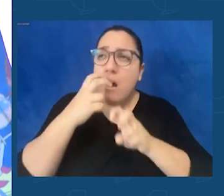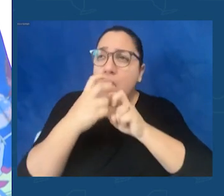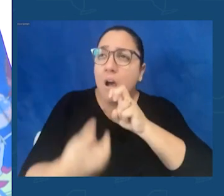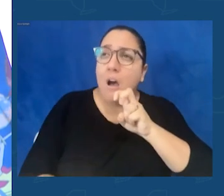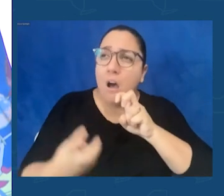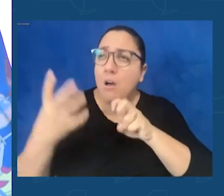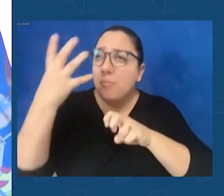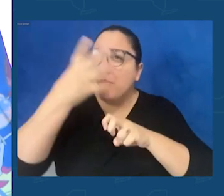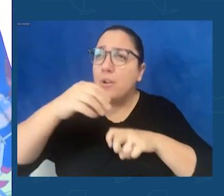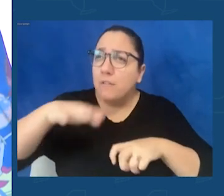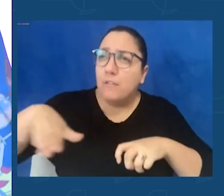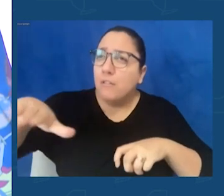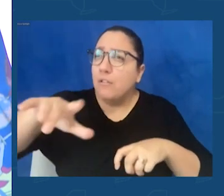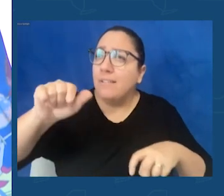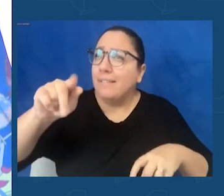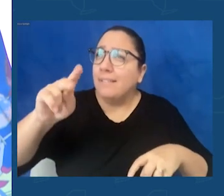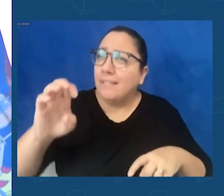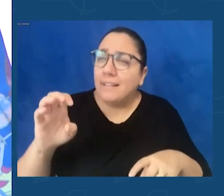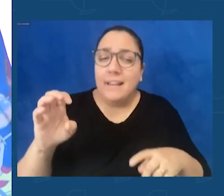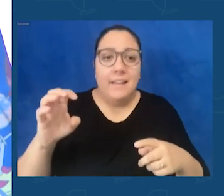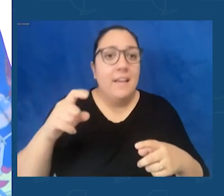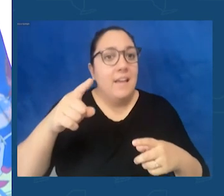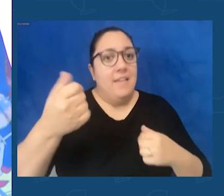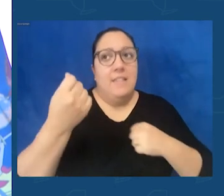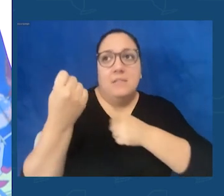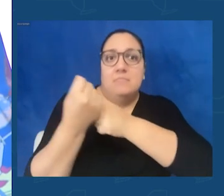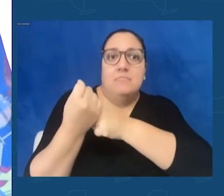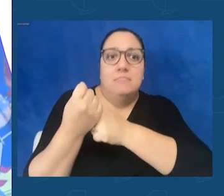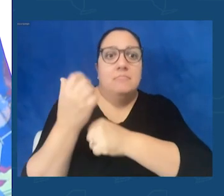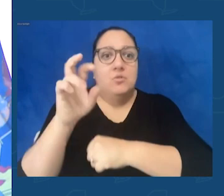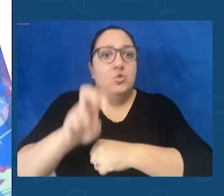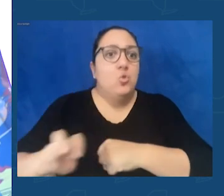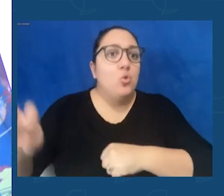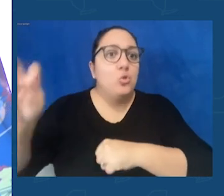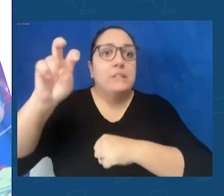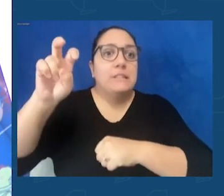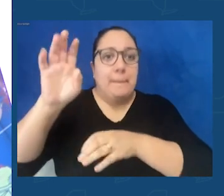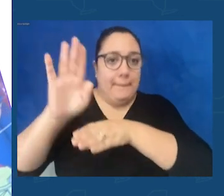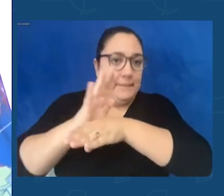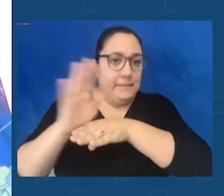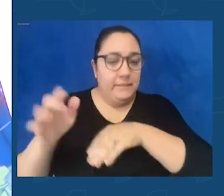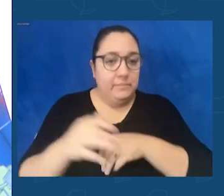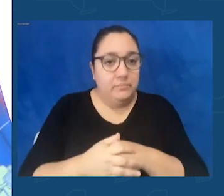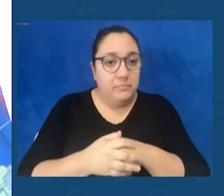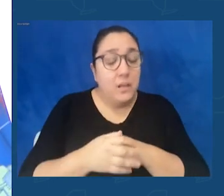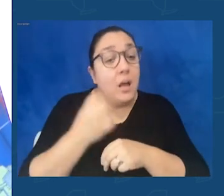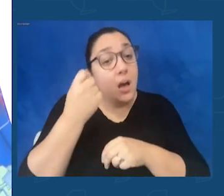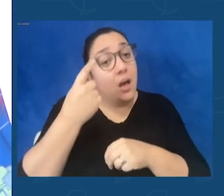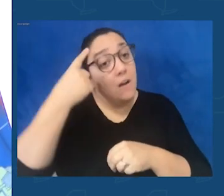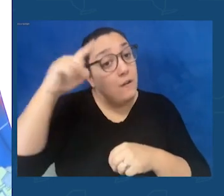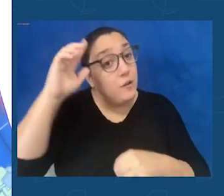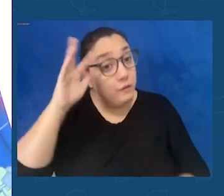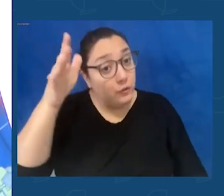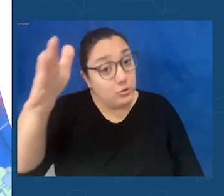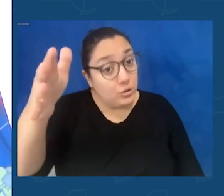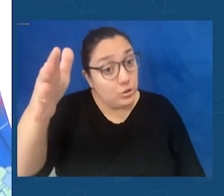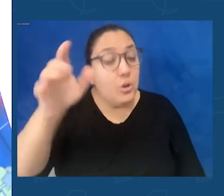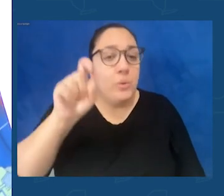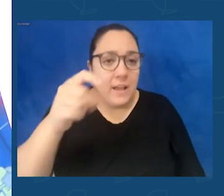rich tapestry of the Lake George tourism. To plan for the future, we must understand our